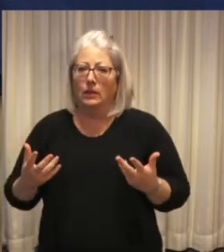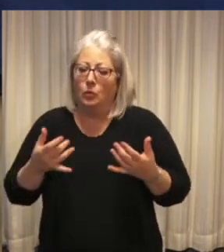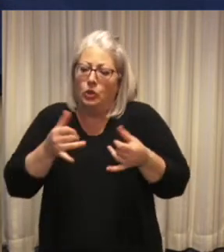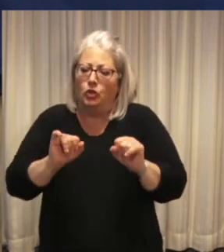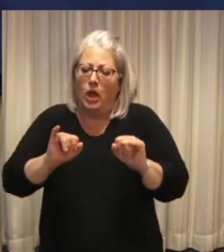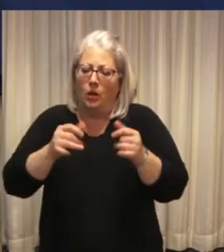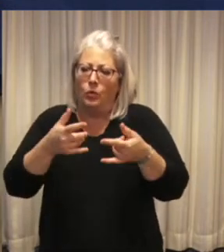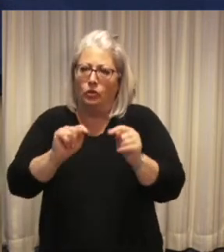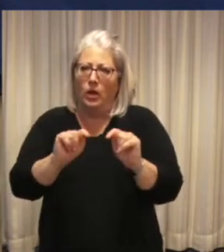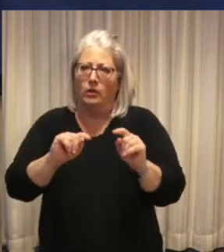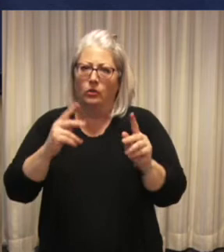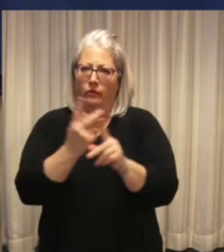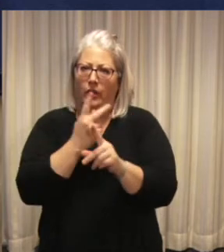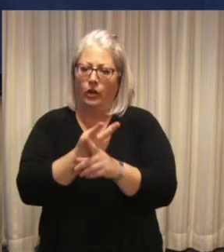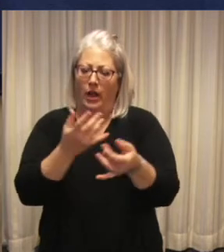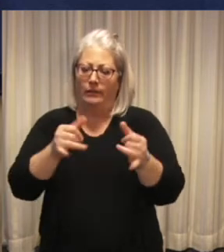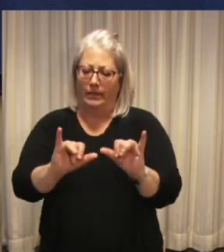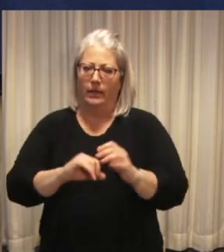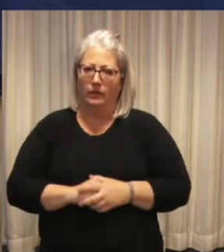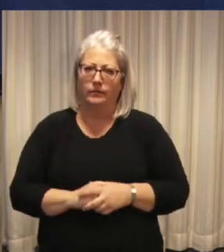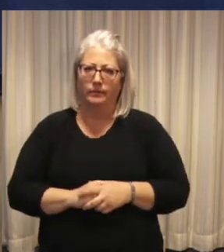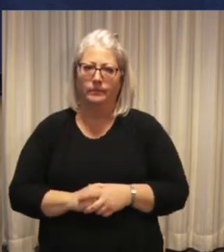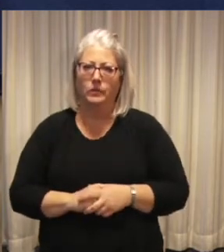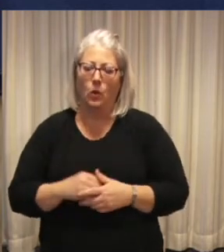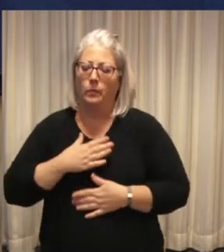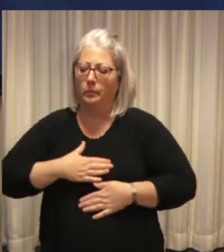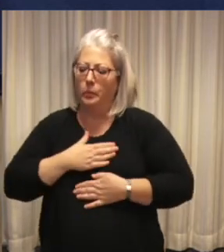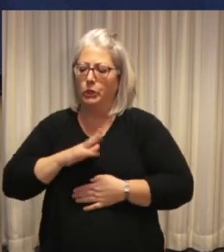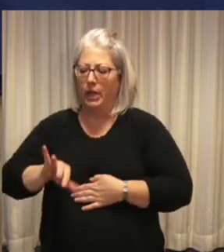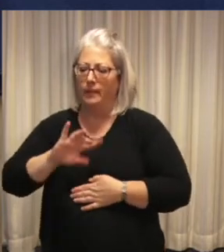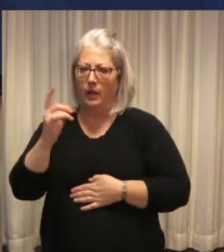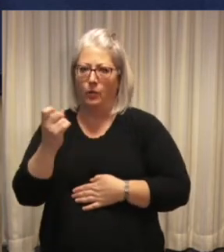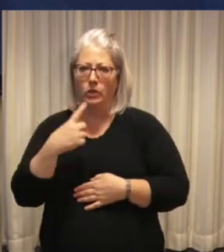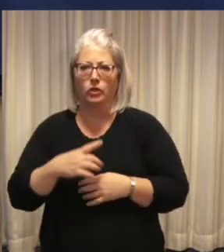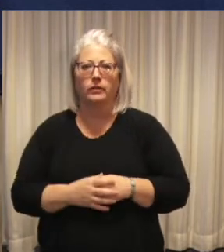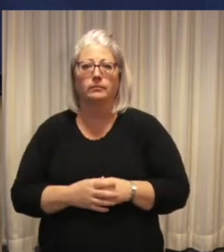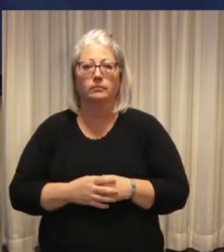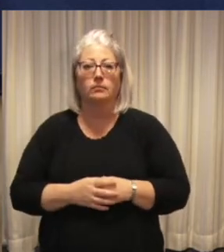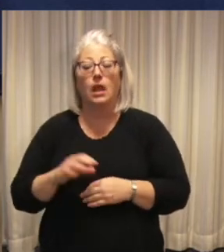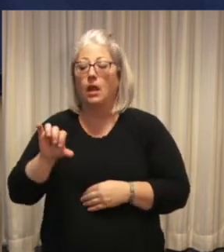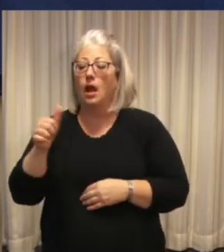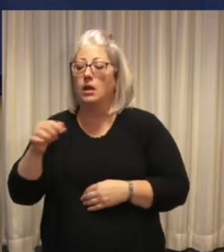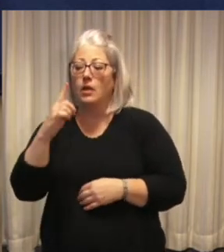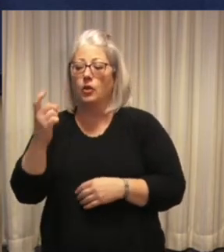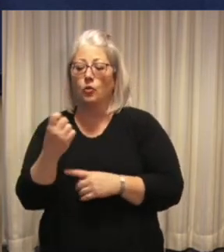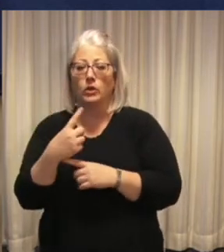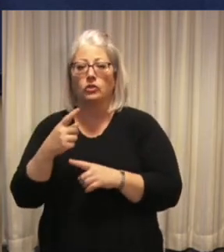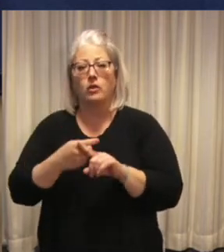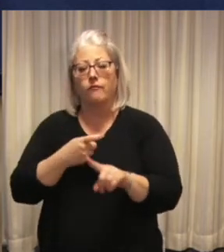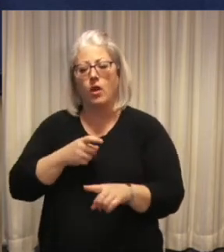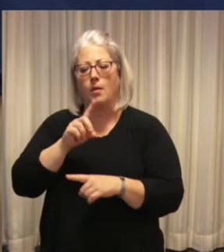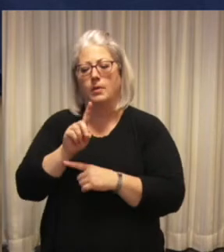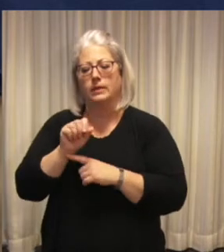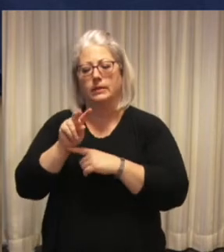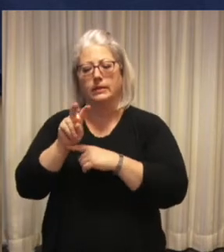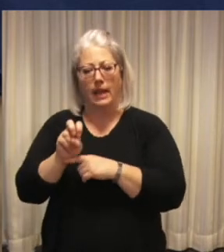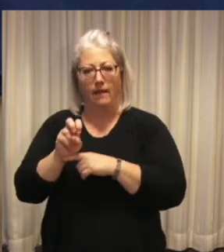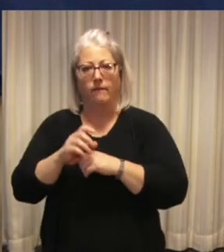Here's another one from Dave, and this is a concern that I totally get, Dave. If you're housing